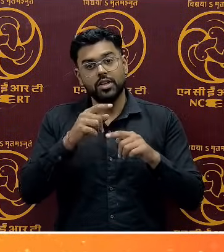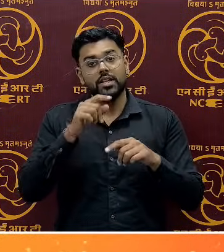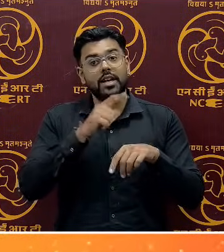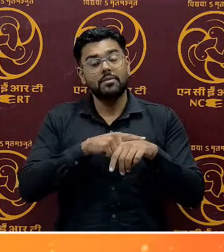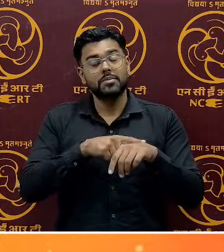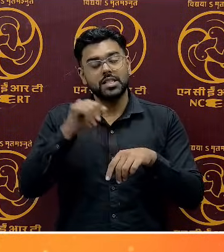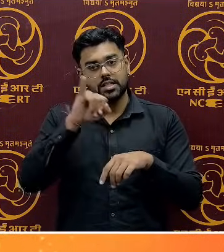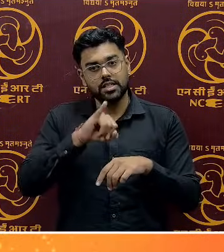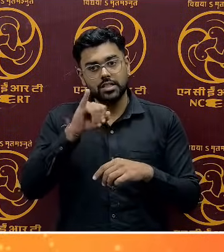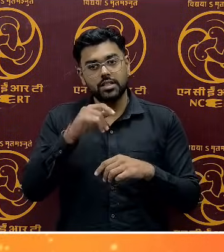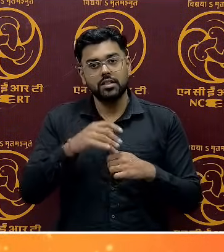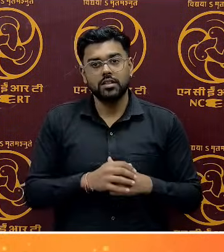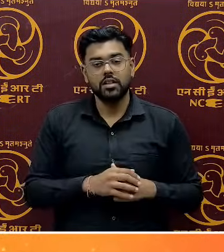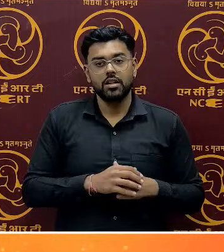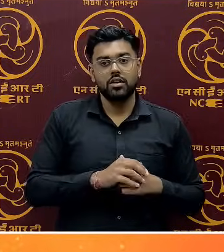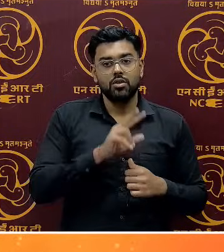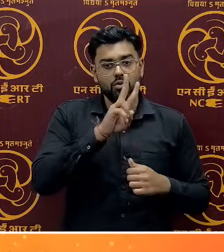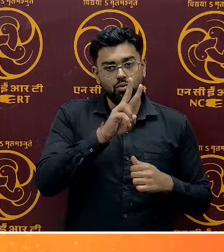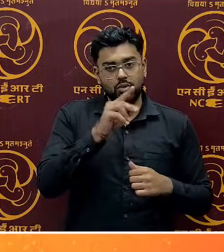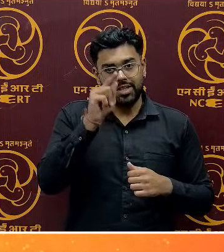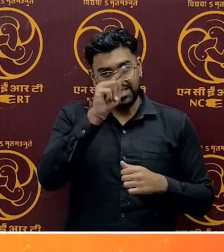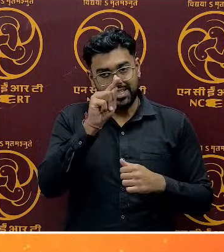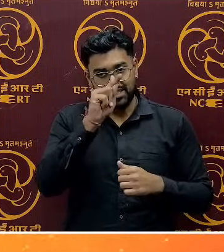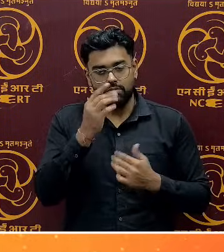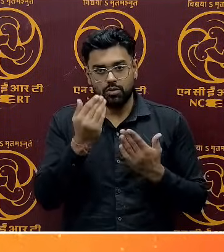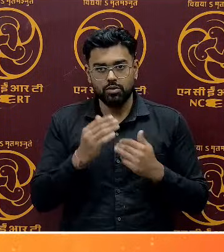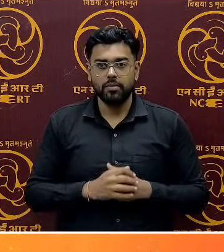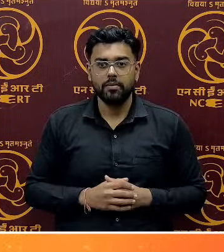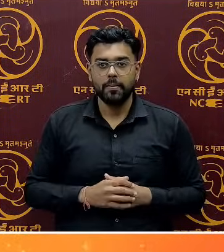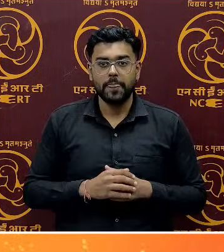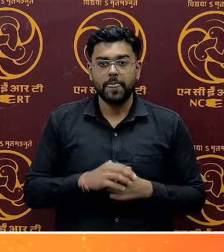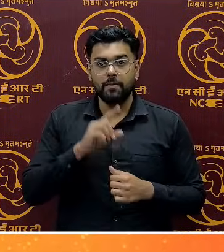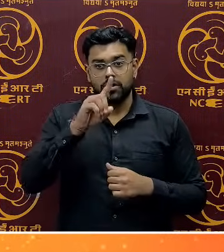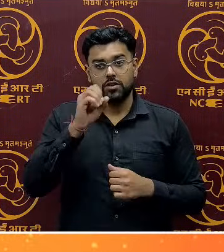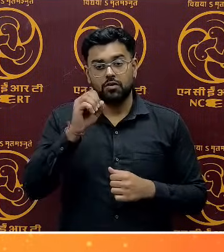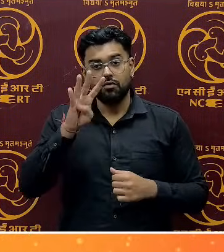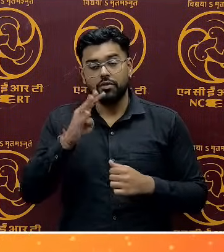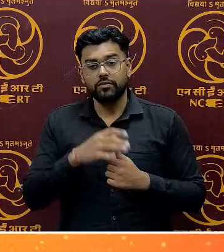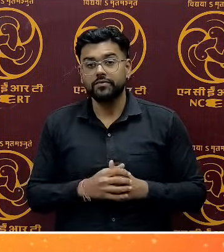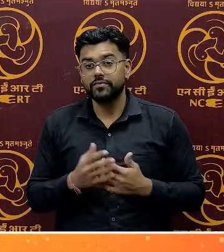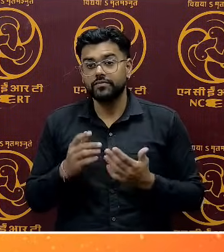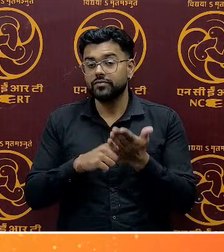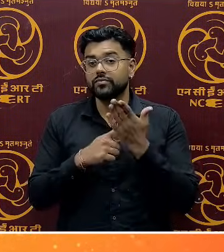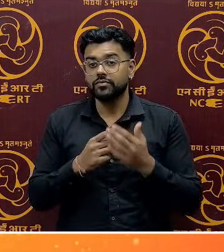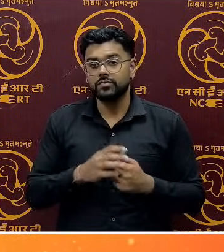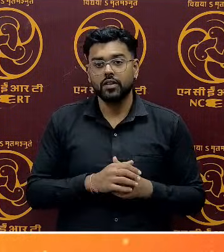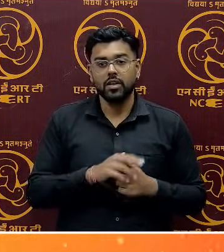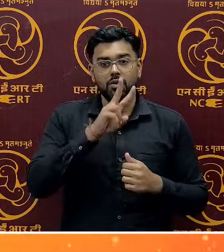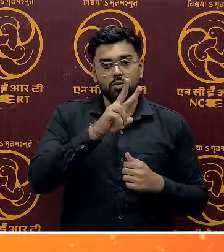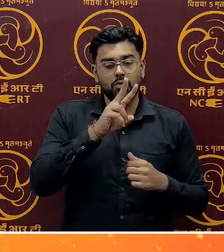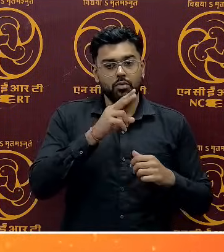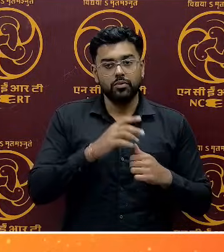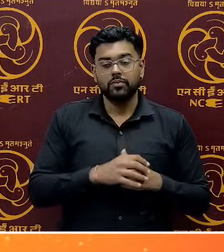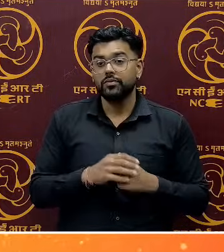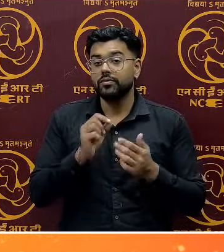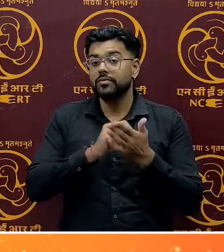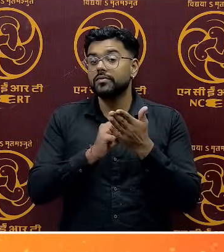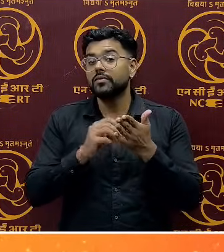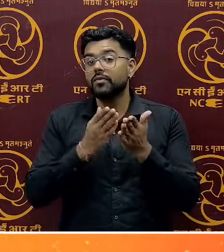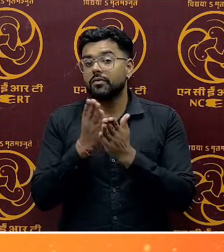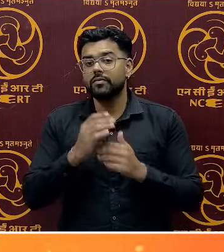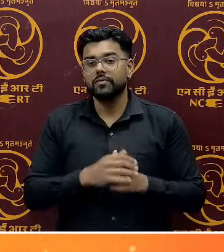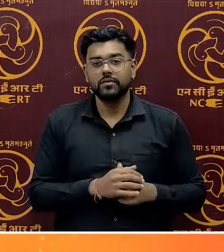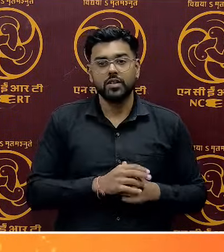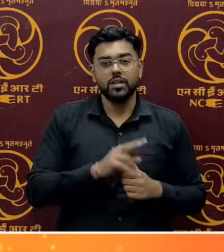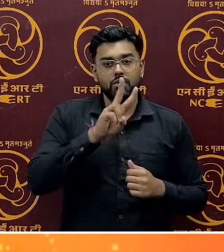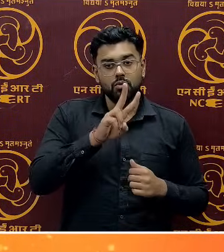I can write it as 2 to the power 6. Yes. 104 can be factorized as 2 into 2 into 2 into 13. So, I can write it as 2